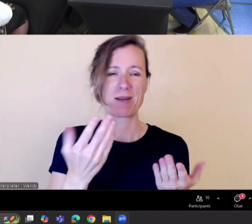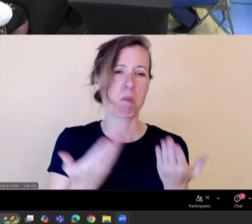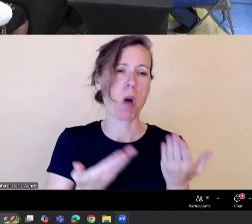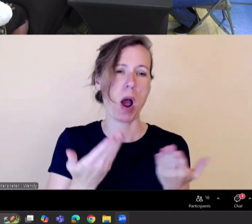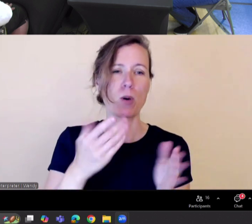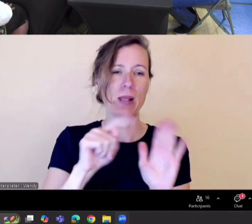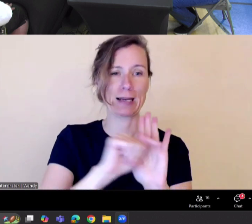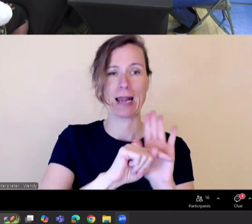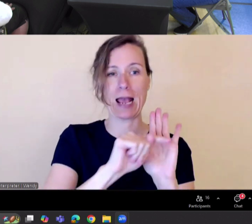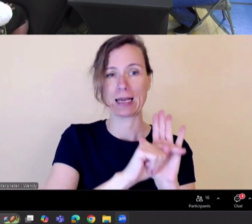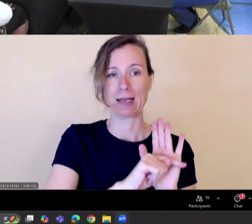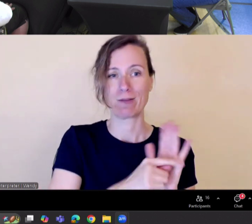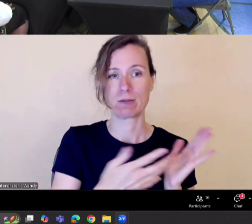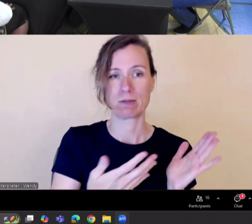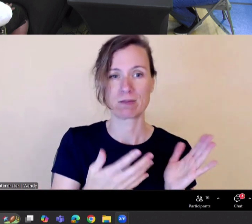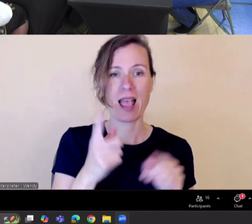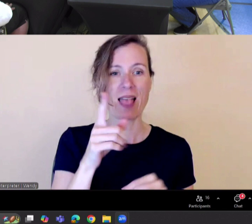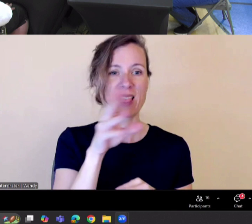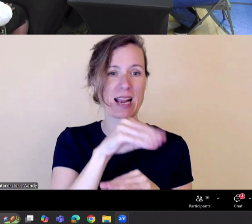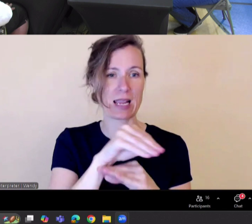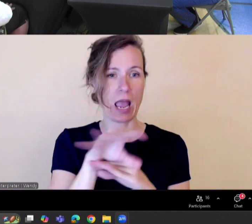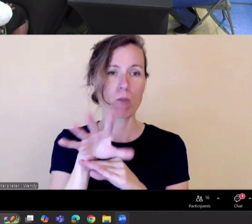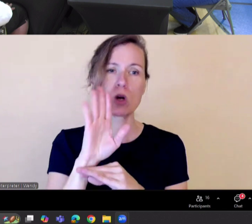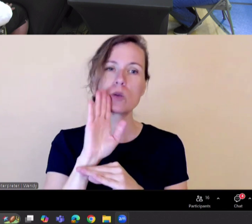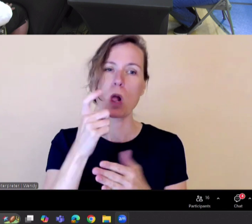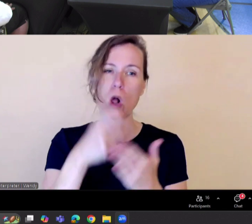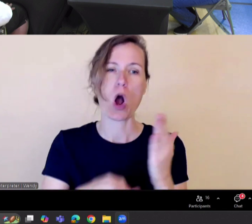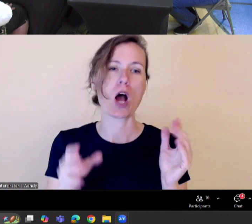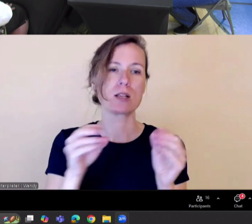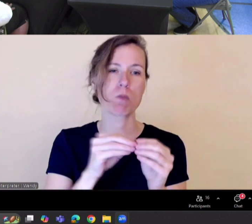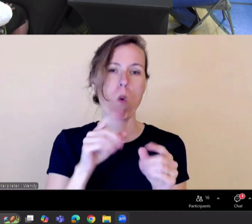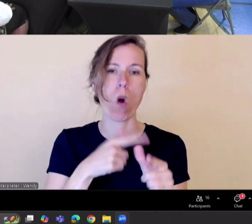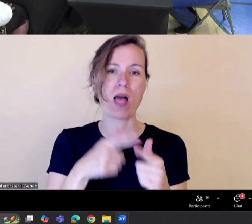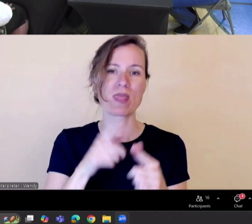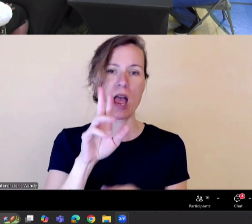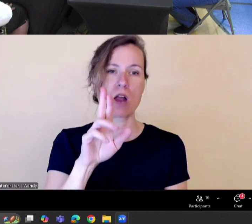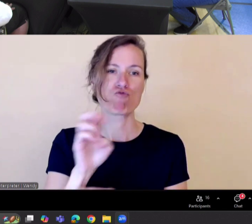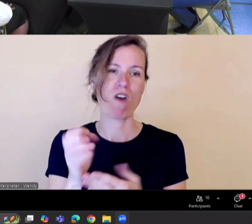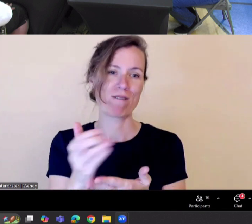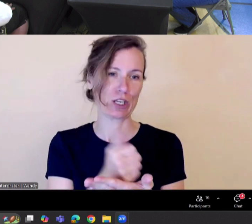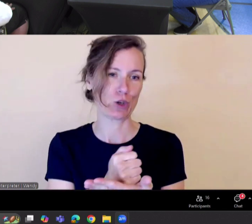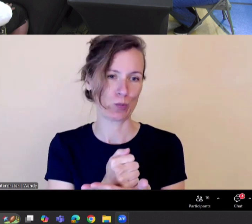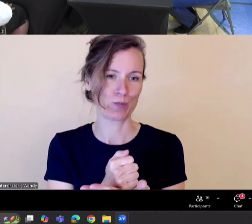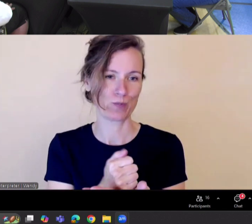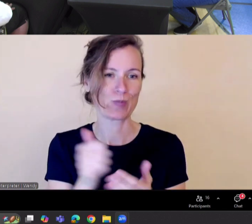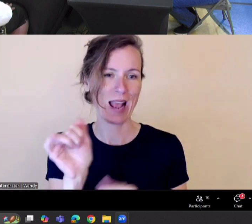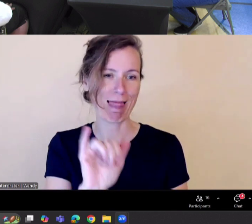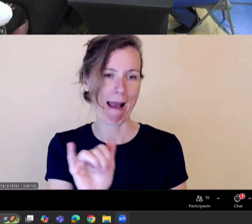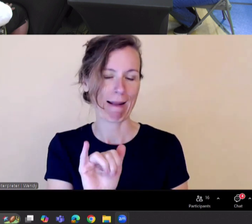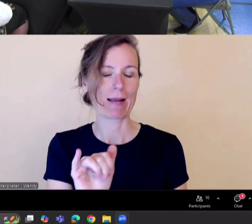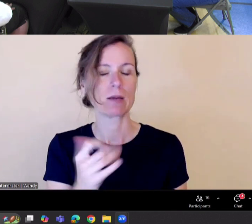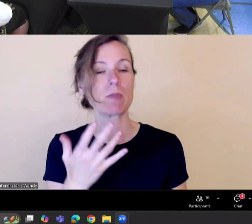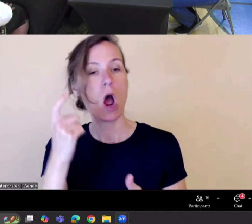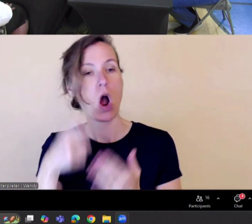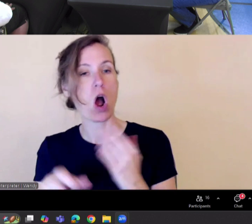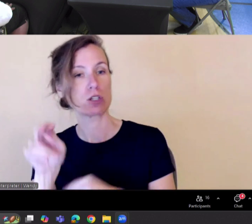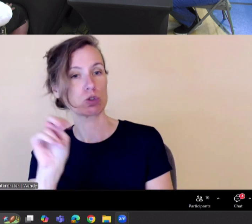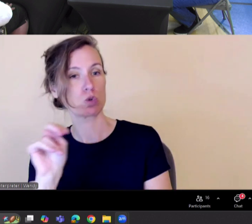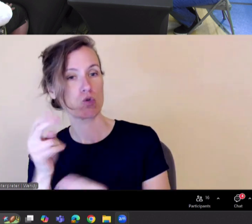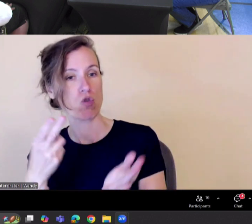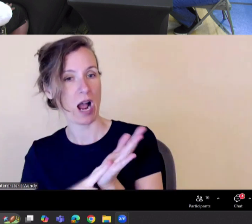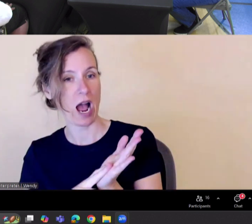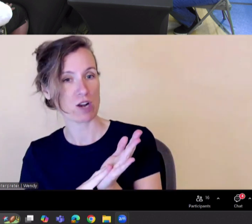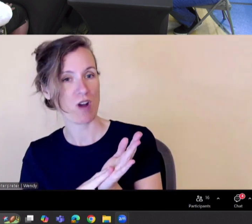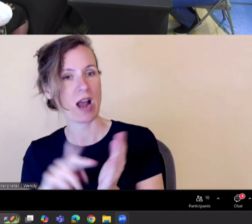these cameras will cost more than what the revenue is, but in a cost-neutral contract, the provider receives what it